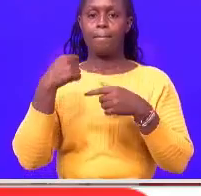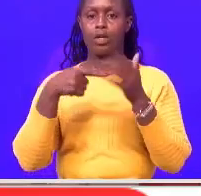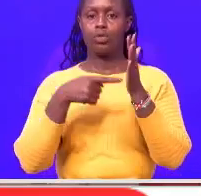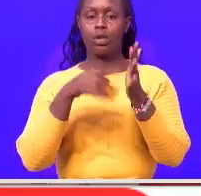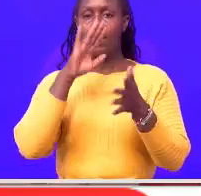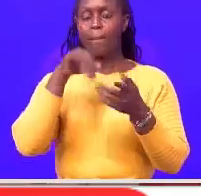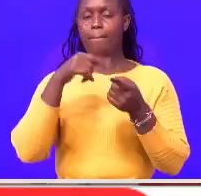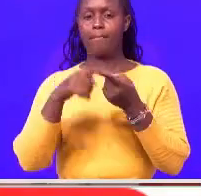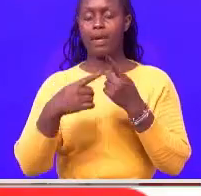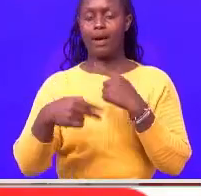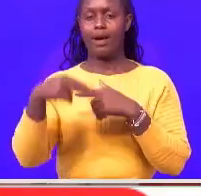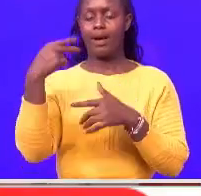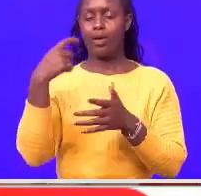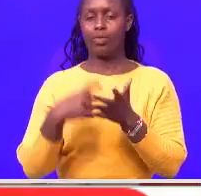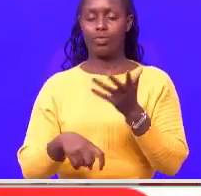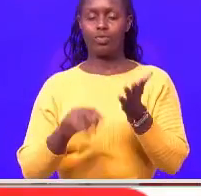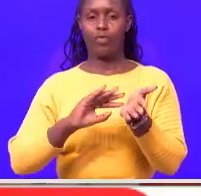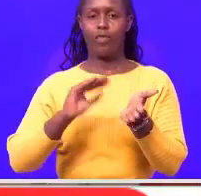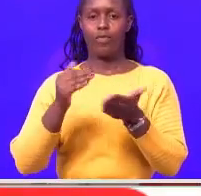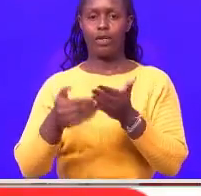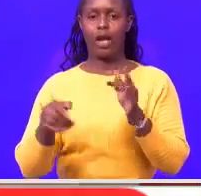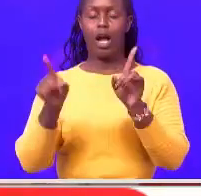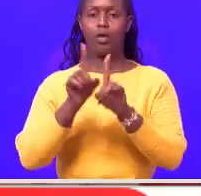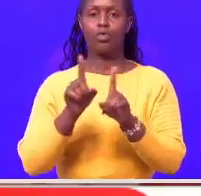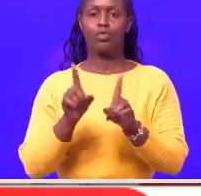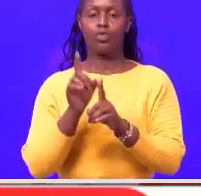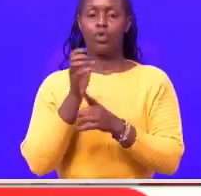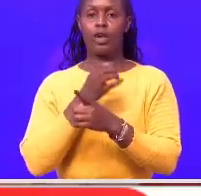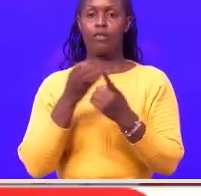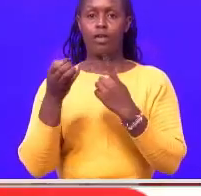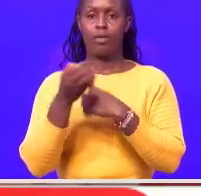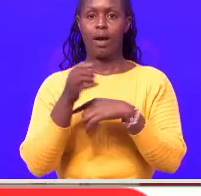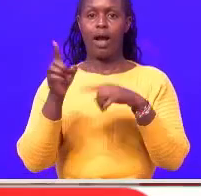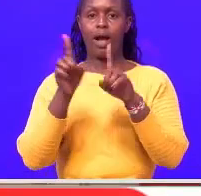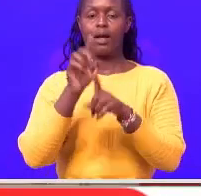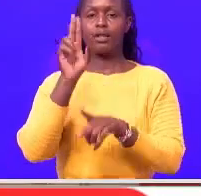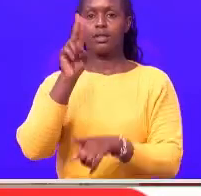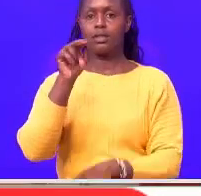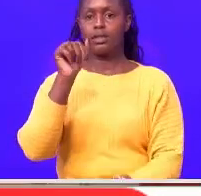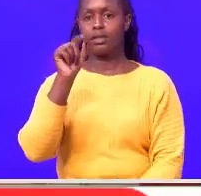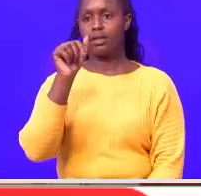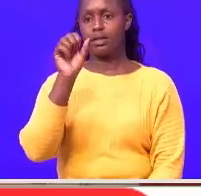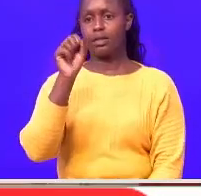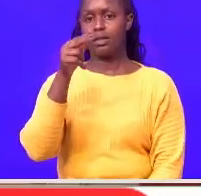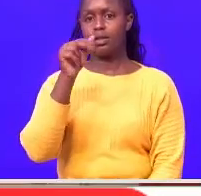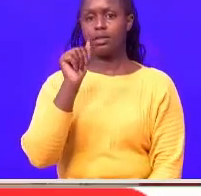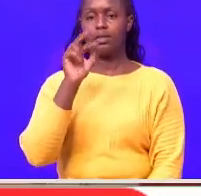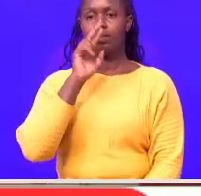funds due to high interest rates environment, as Natasha Wairimu now reports.